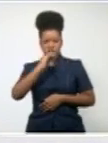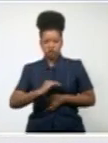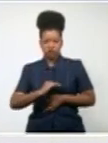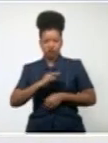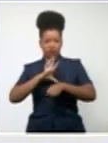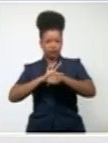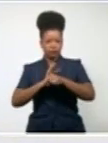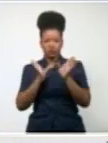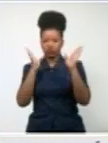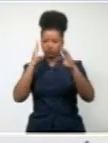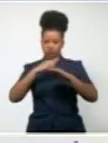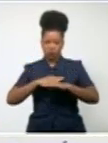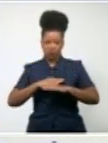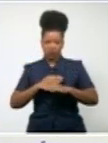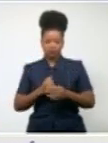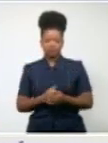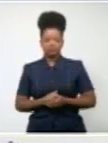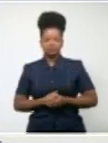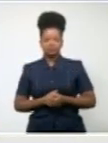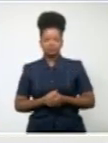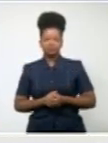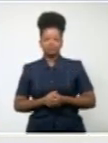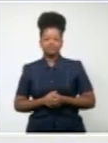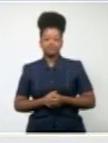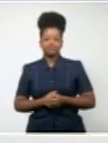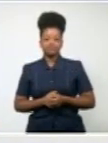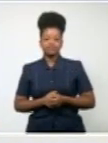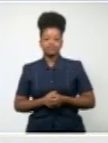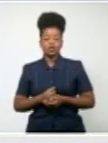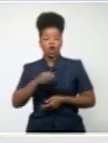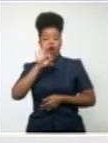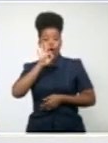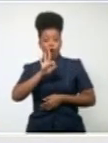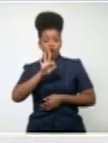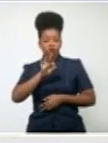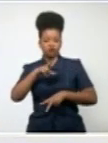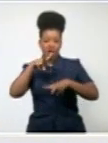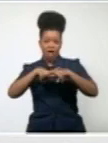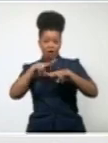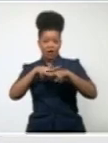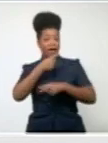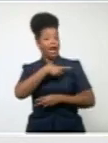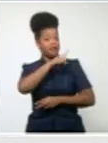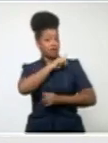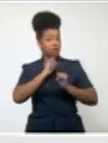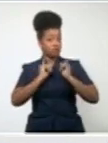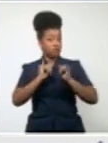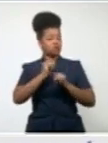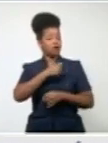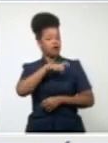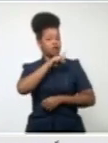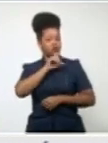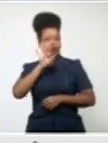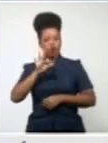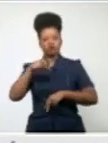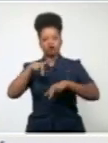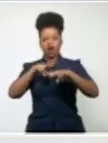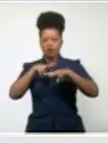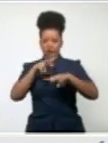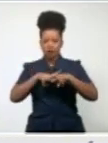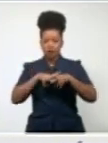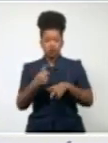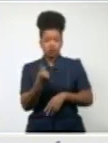age. No children were diagnosed yesterday. 8 of the cases belong to the province of Havana,